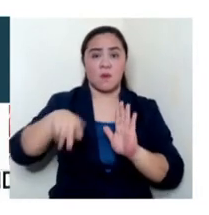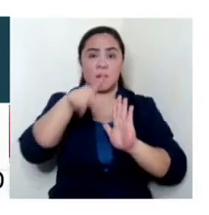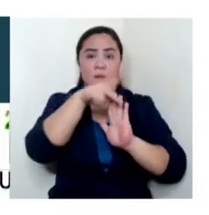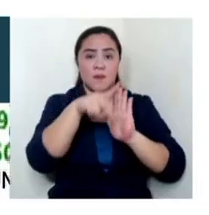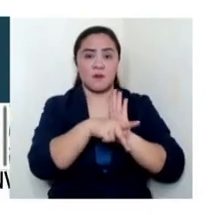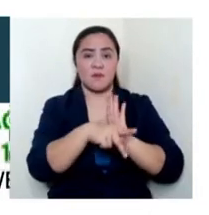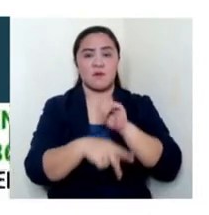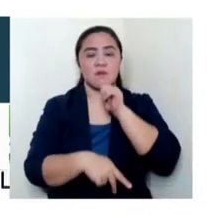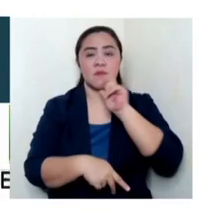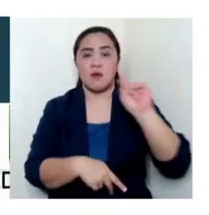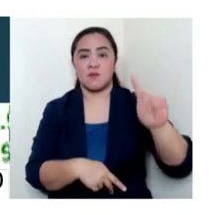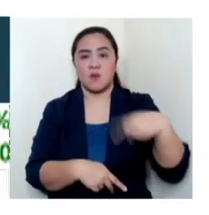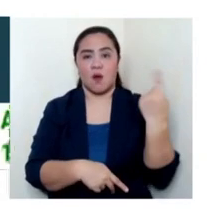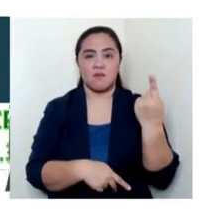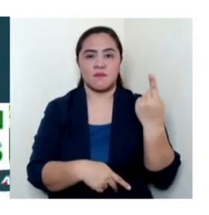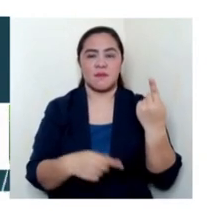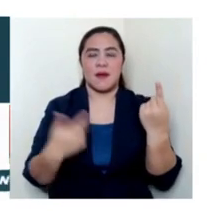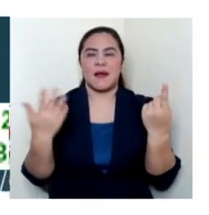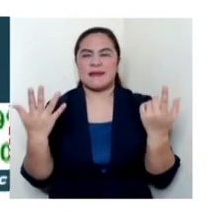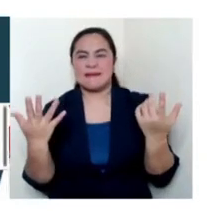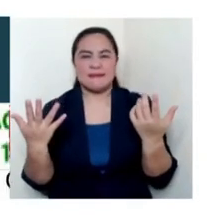yung